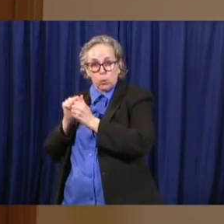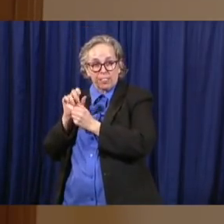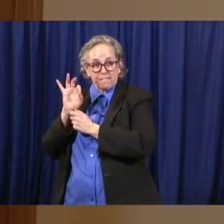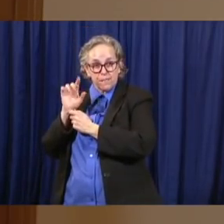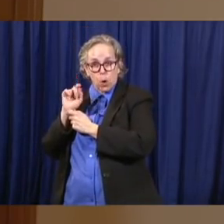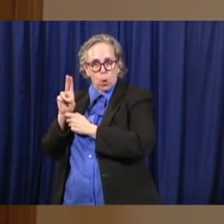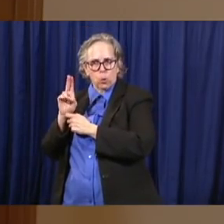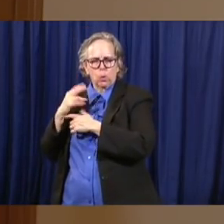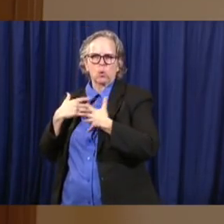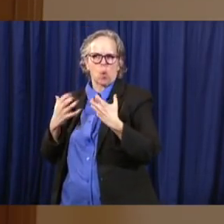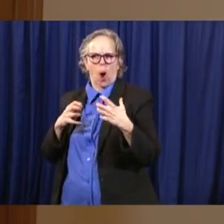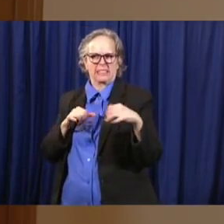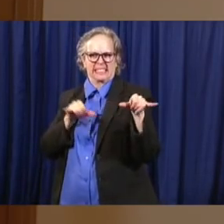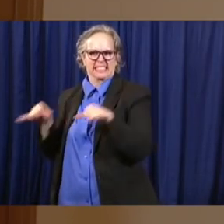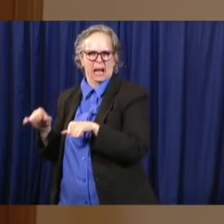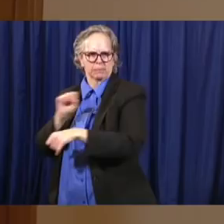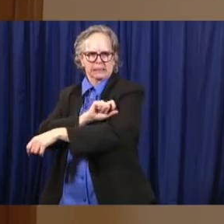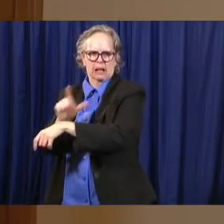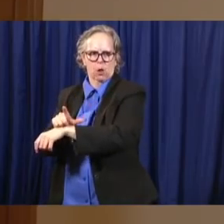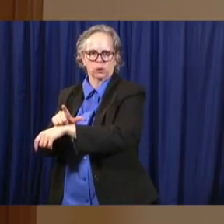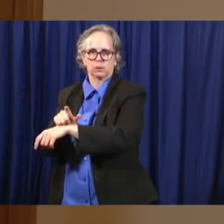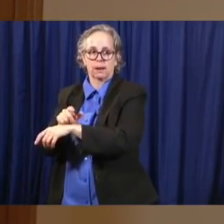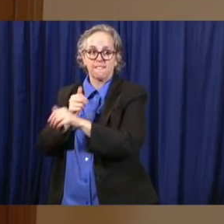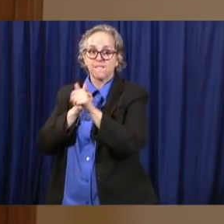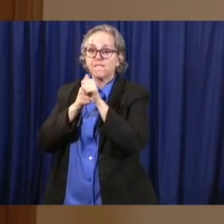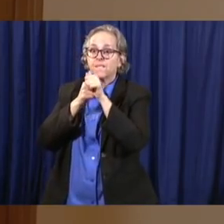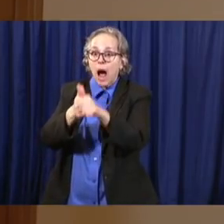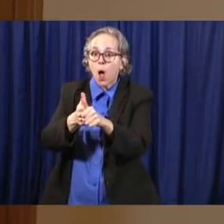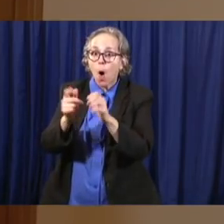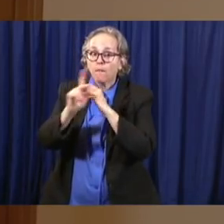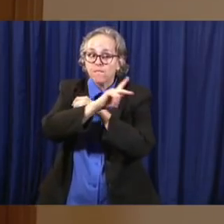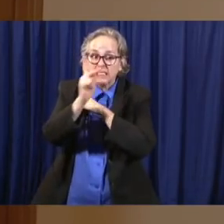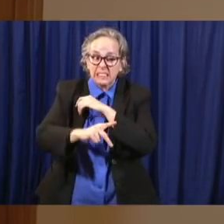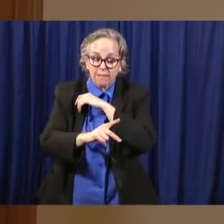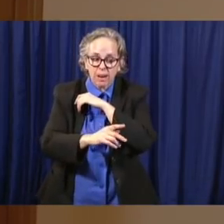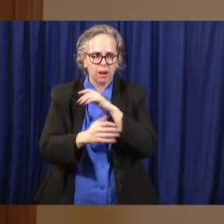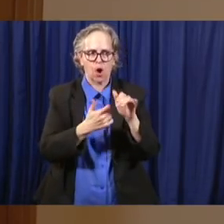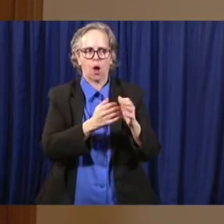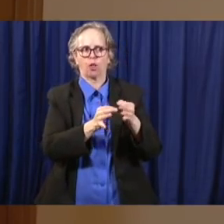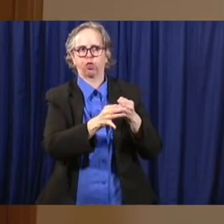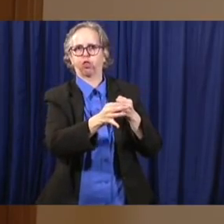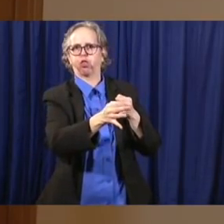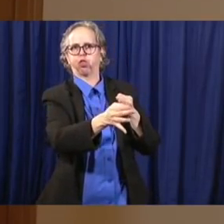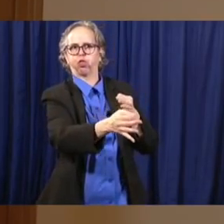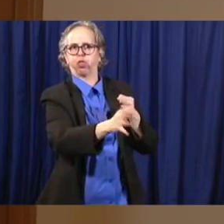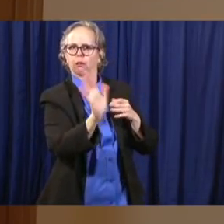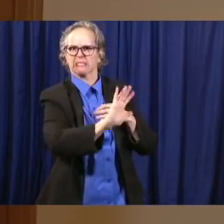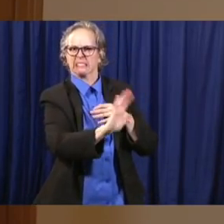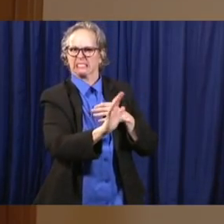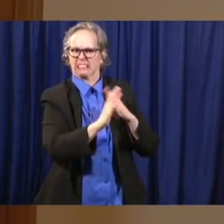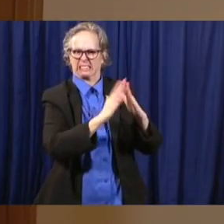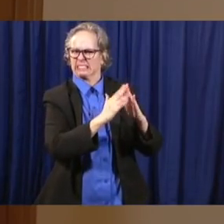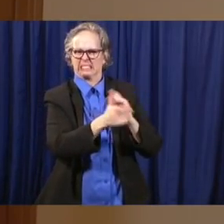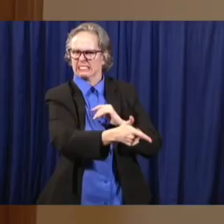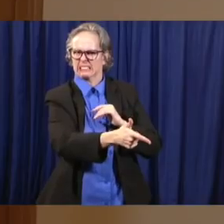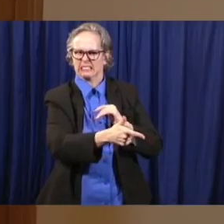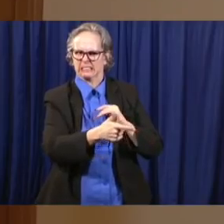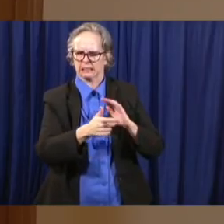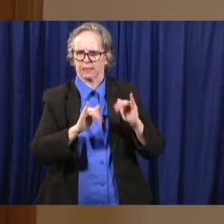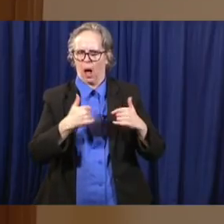world that have taken different measures at different times. And that's made all the difference in their trajectory, thinking about cities